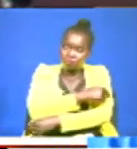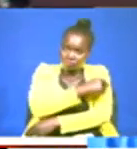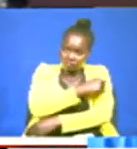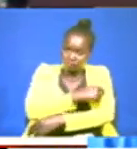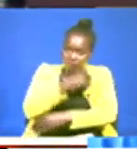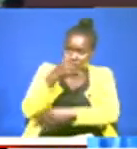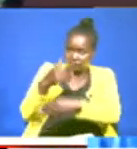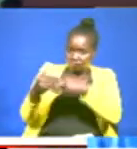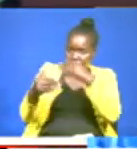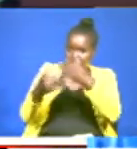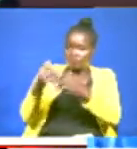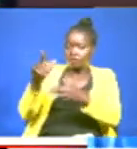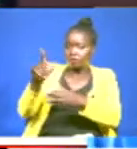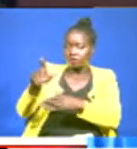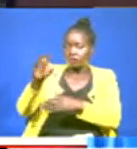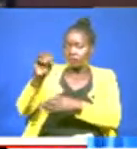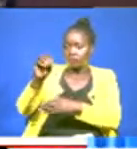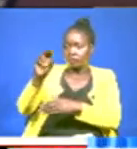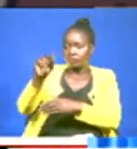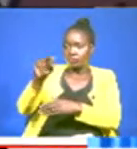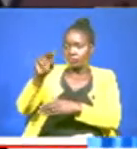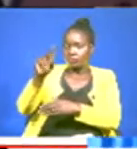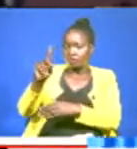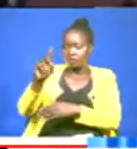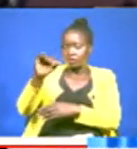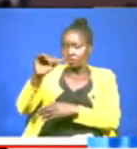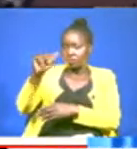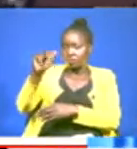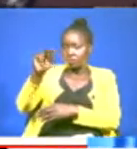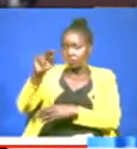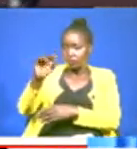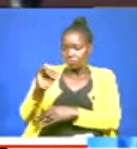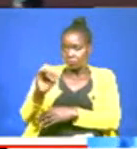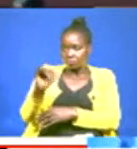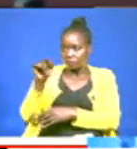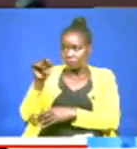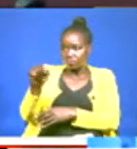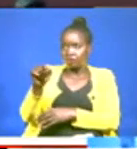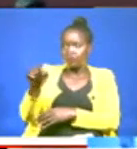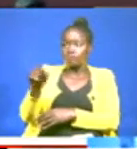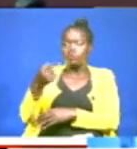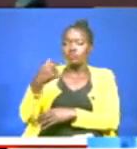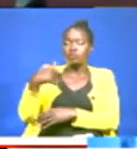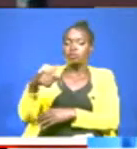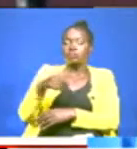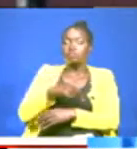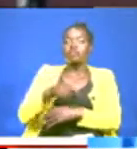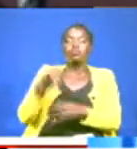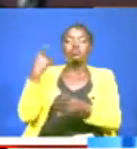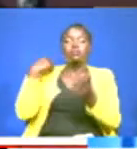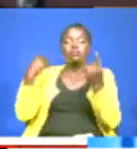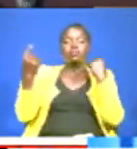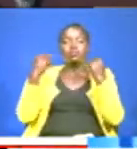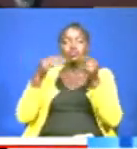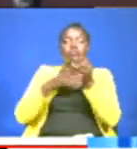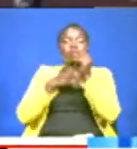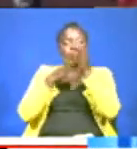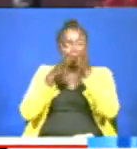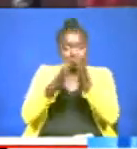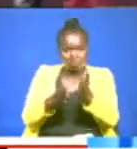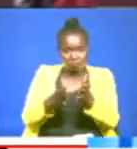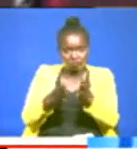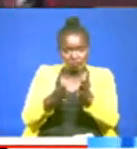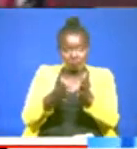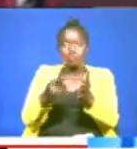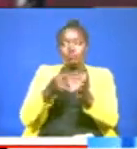ijengwe Londiani. Na hiyo Londiani sisi kama wakaaji wa Kericho na viongozi wa chini